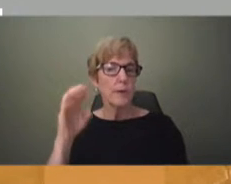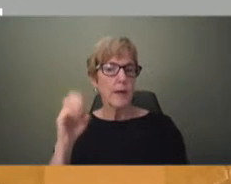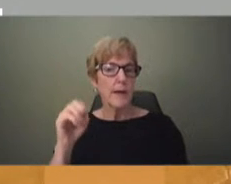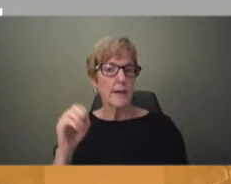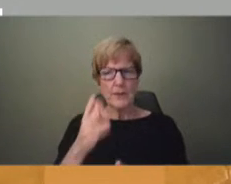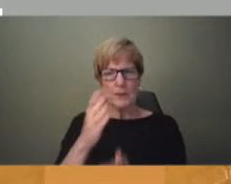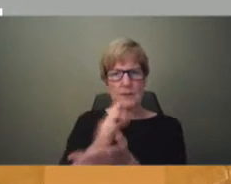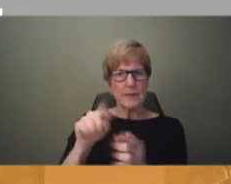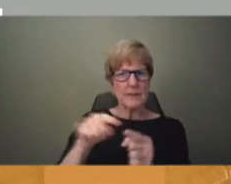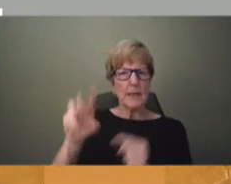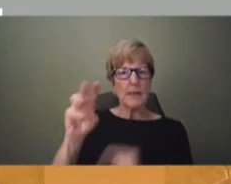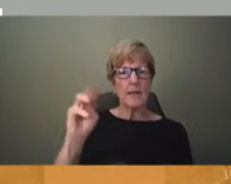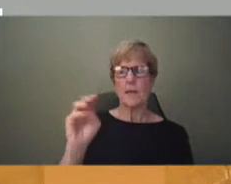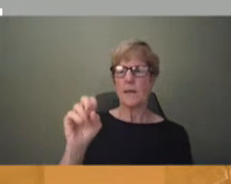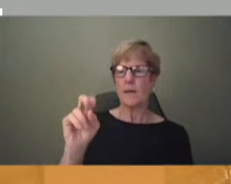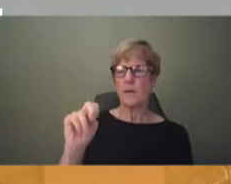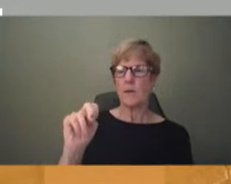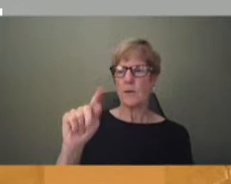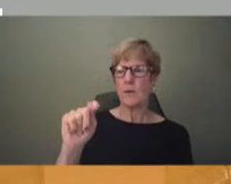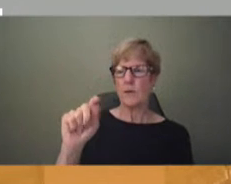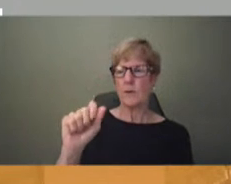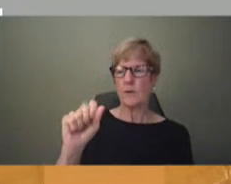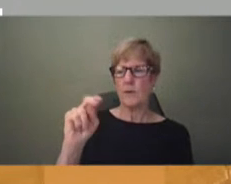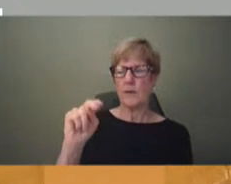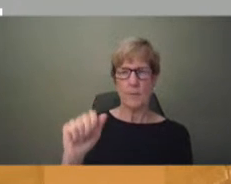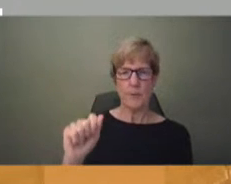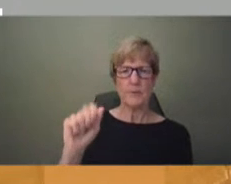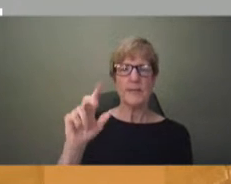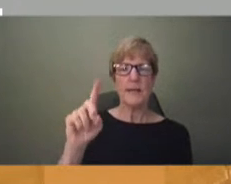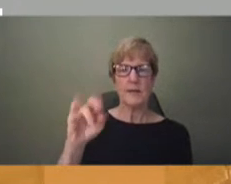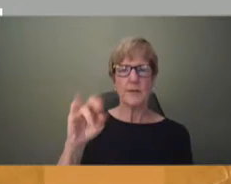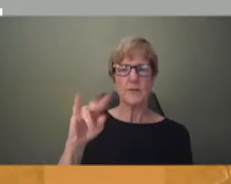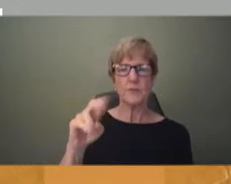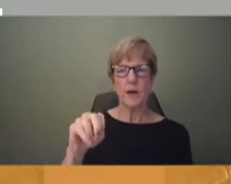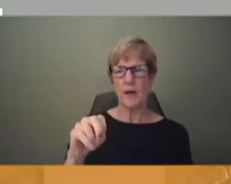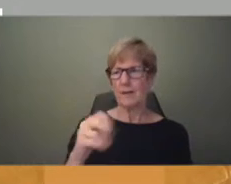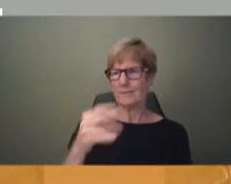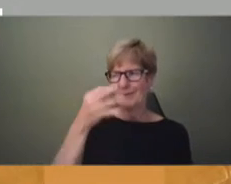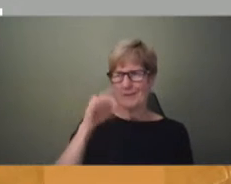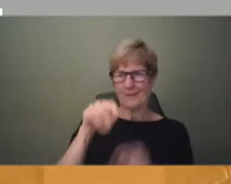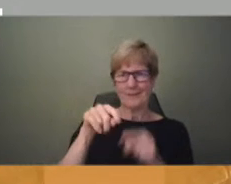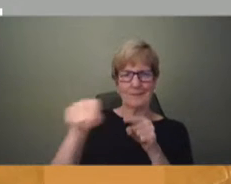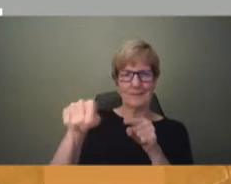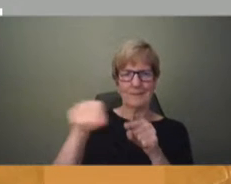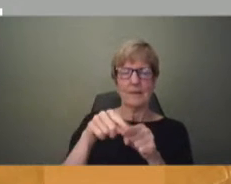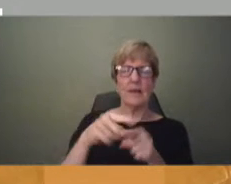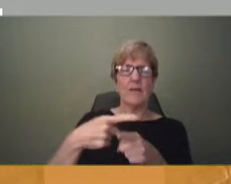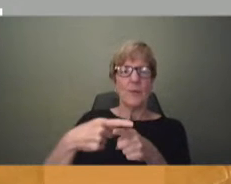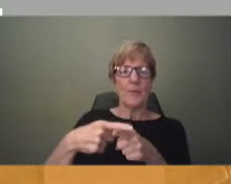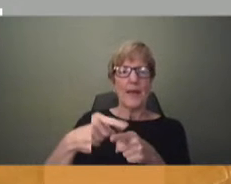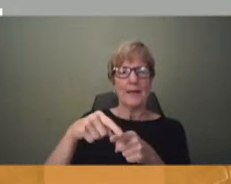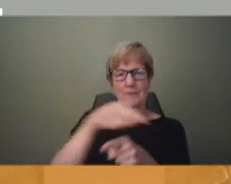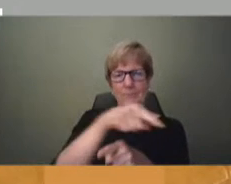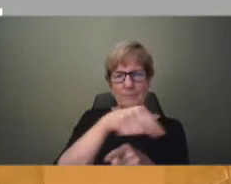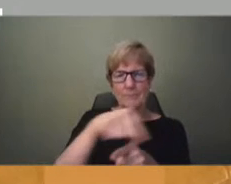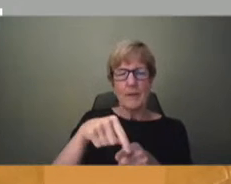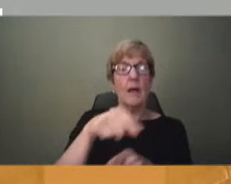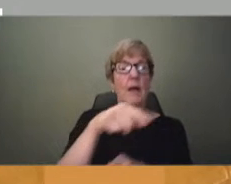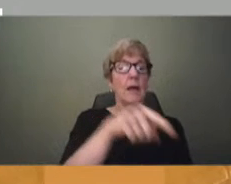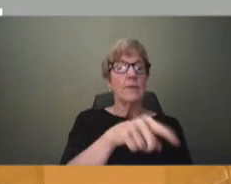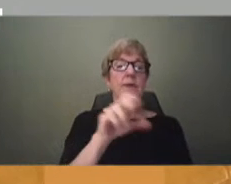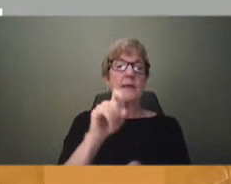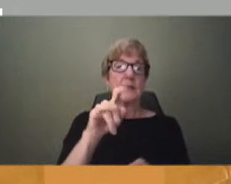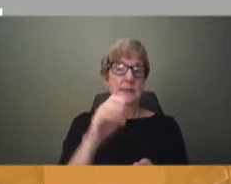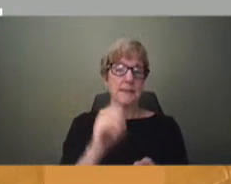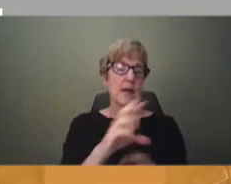Montana drive that would literally be a Stones Throw uh from that intersection from this site uh this peti this site was part of